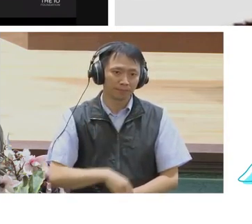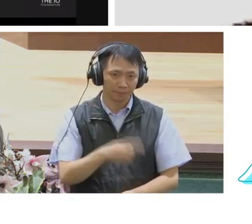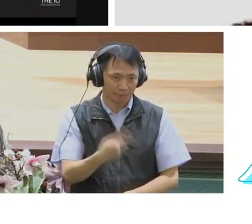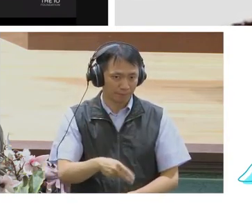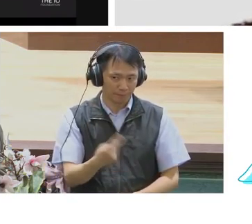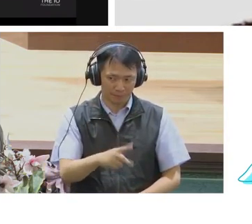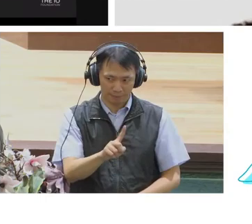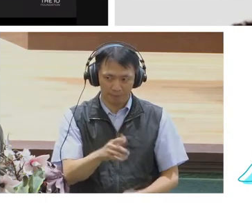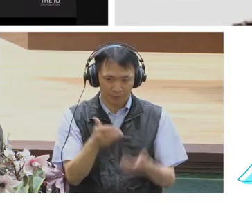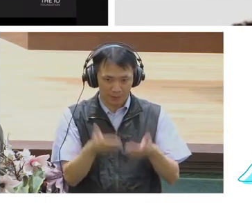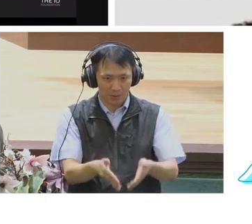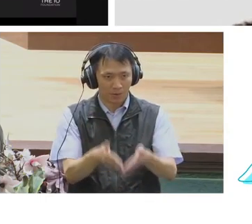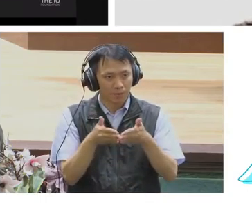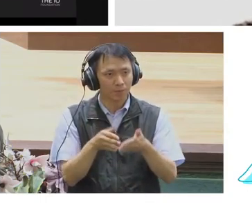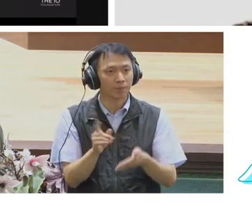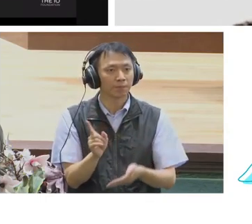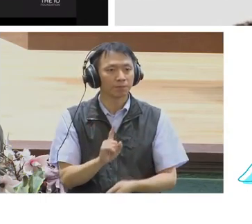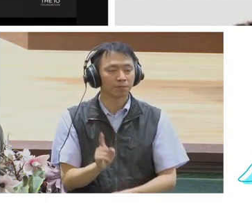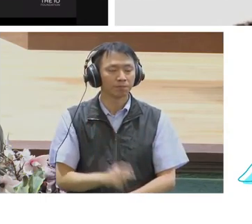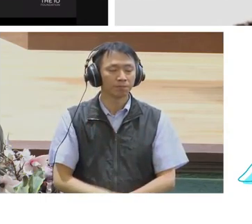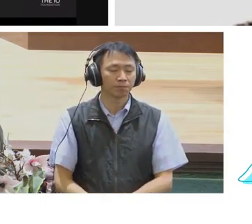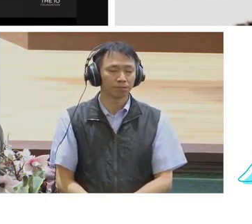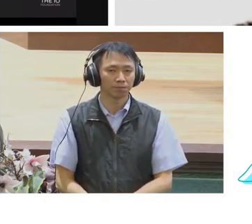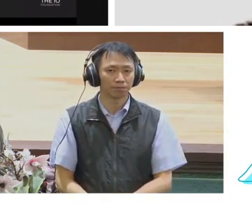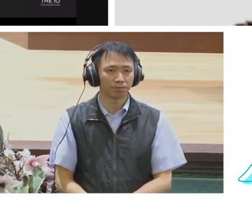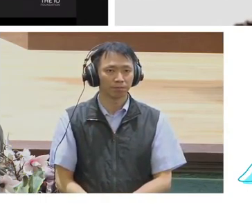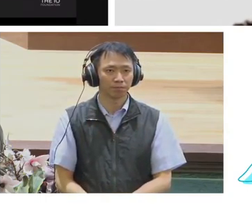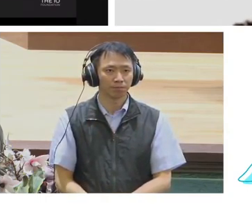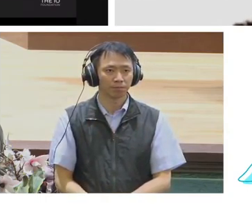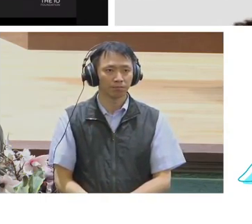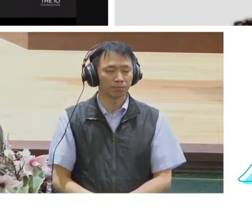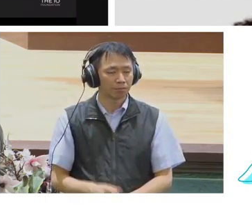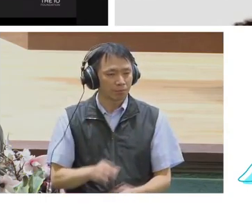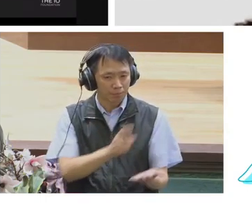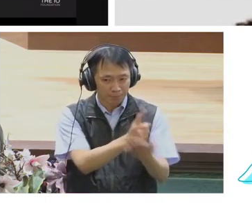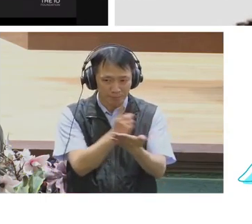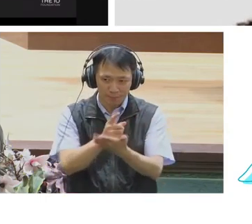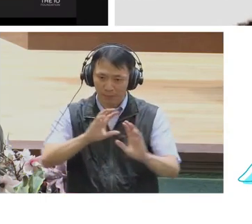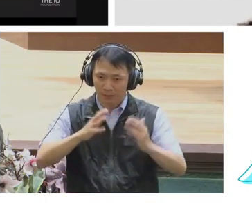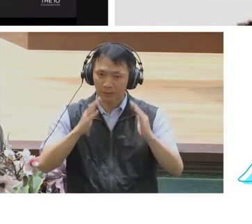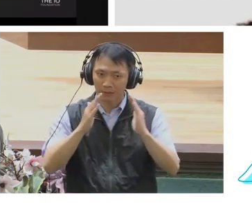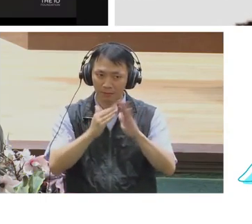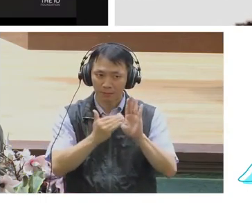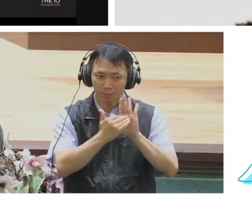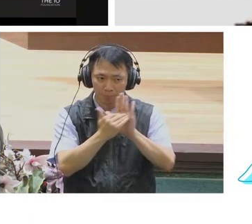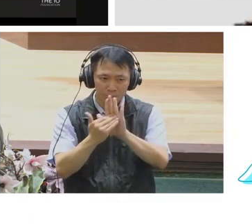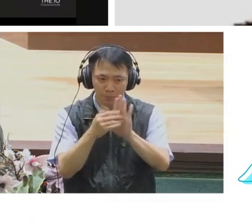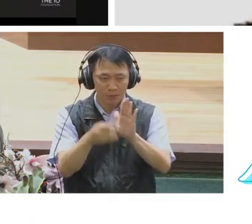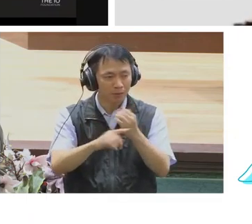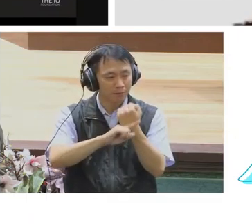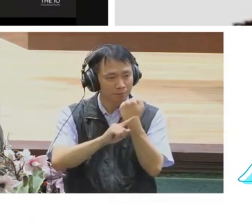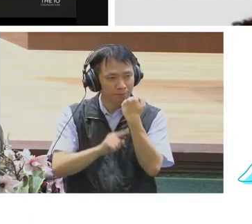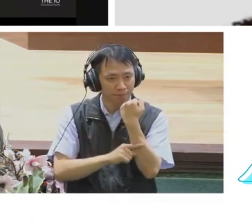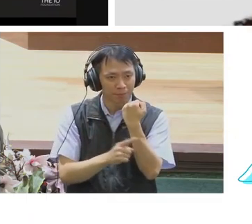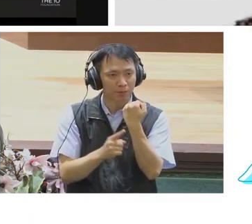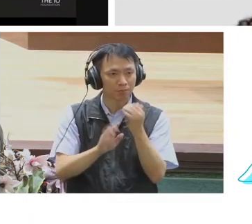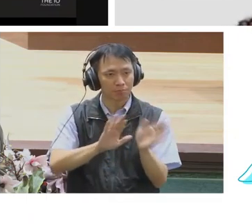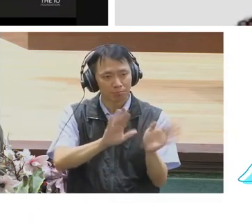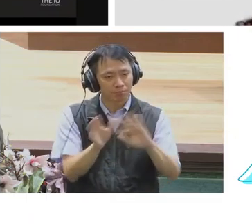from our point of view is also what's the legal status of each of the countries. So what we find is that some of